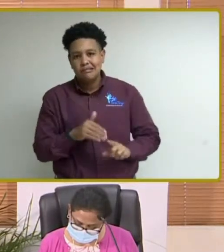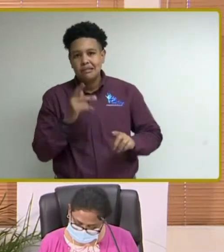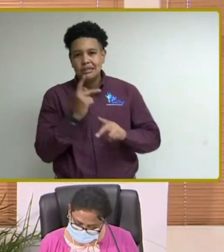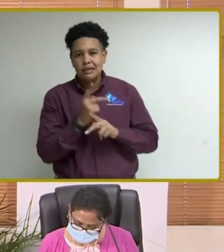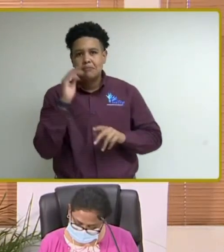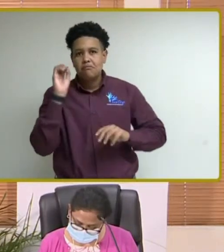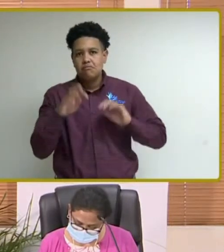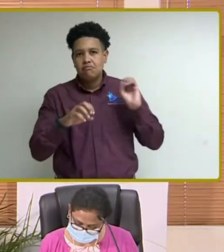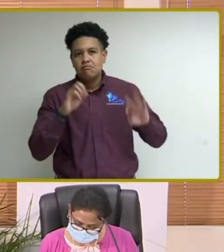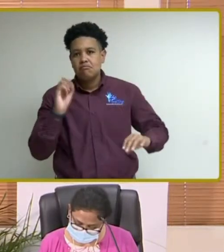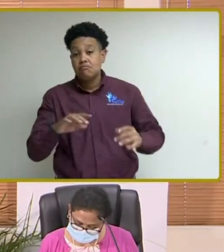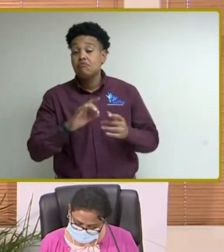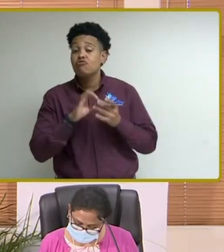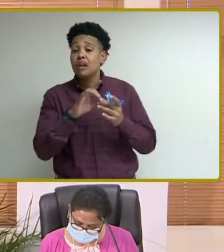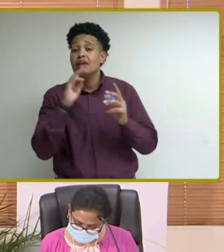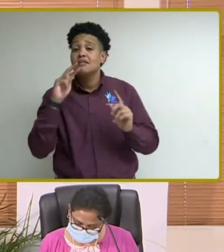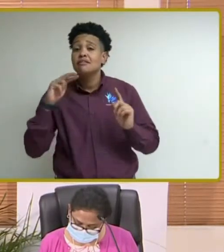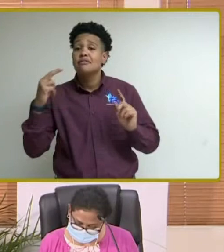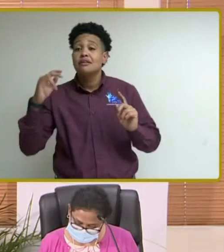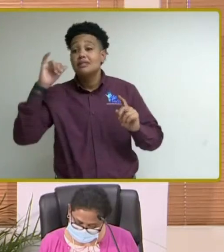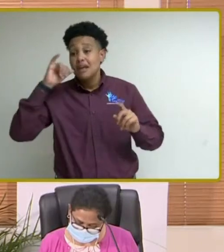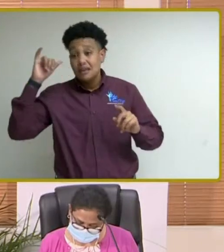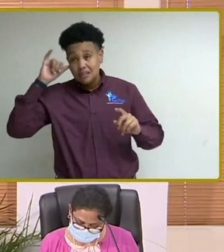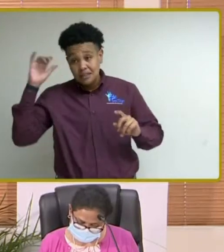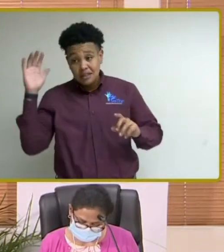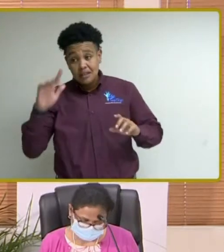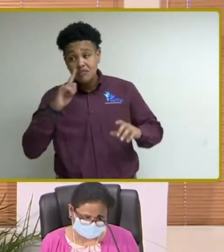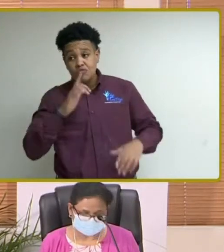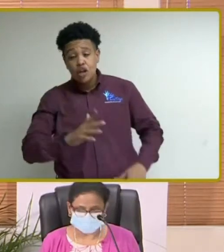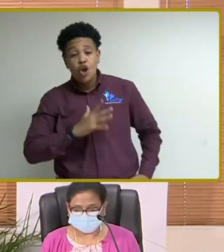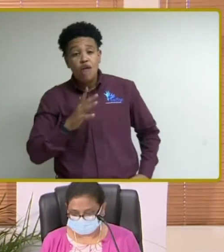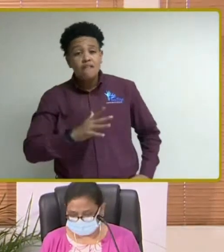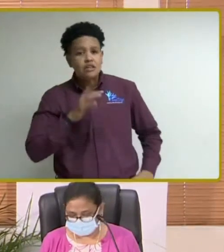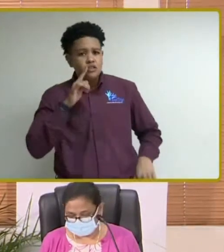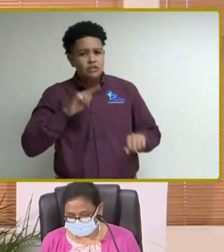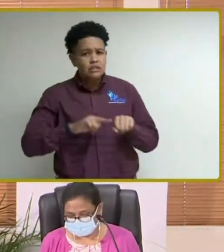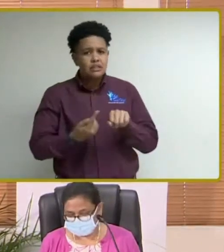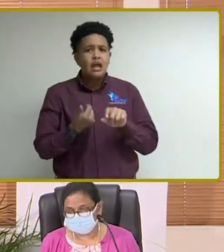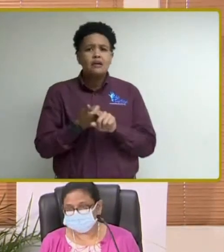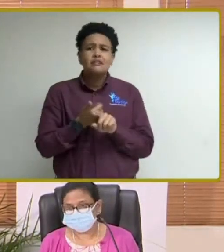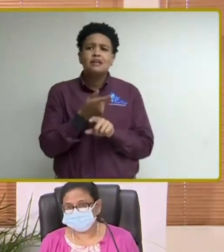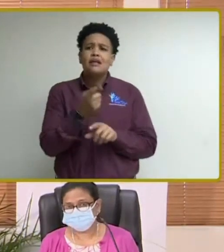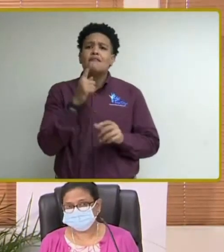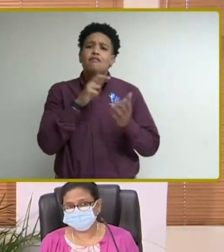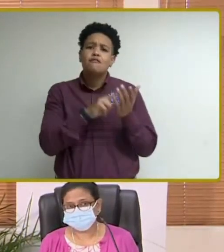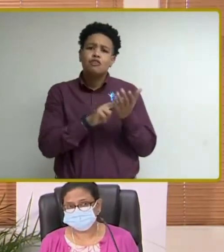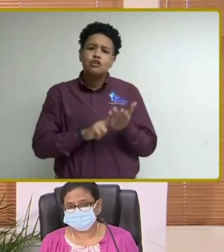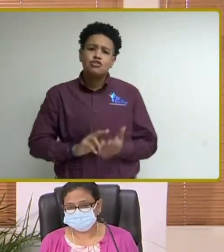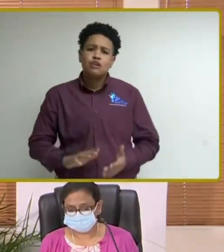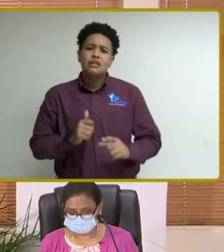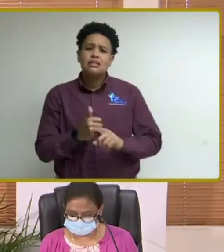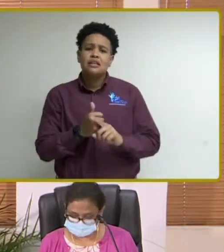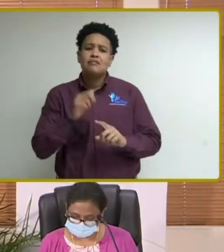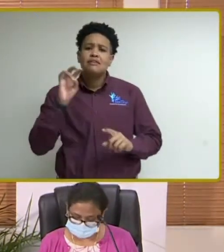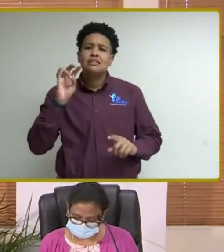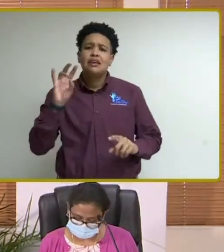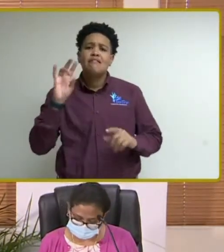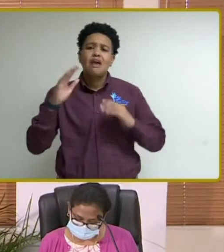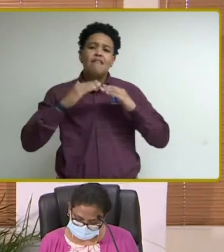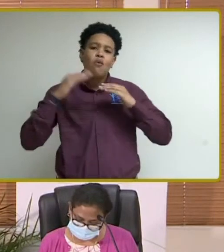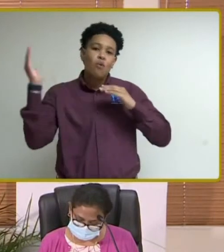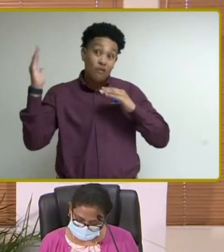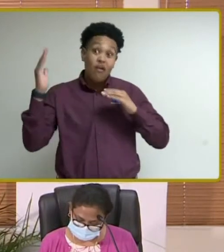in the context of yesterday's official start of the registration of 75 years and